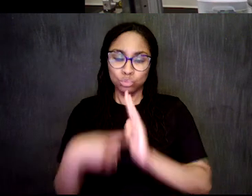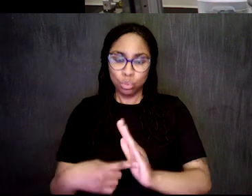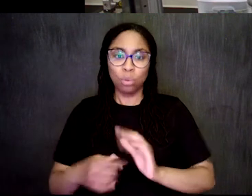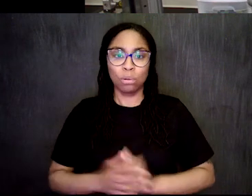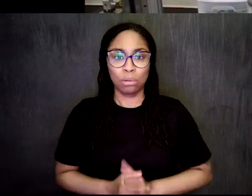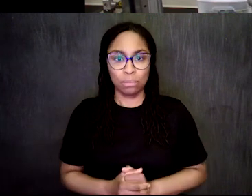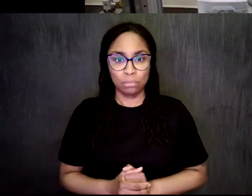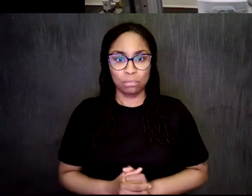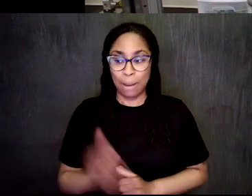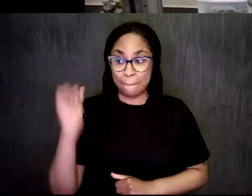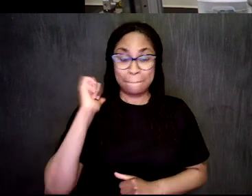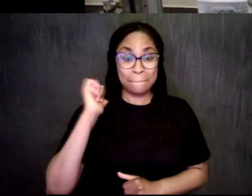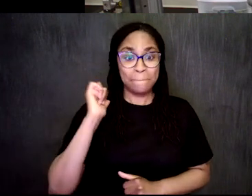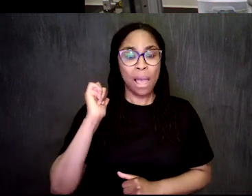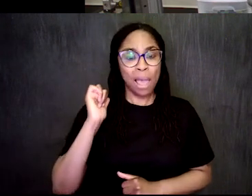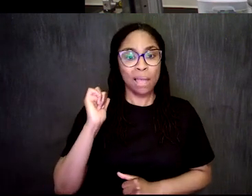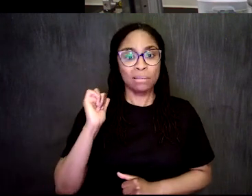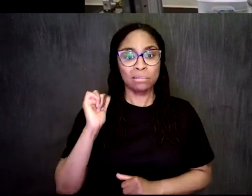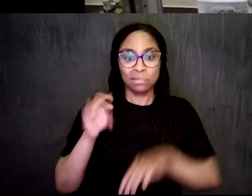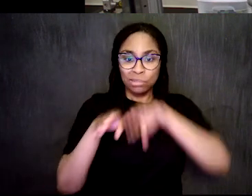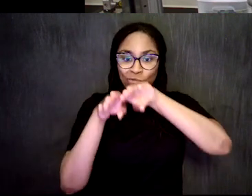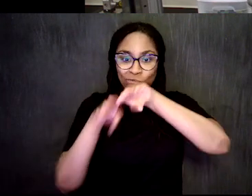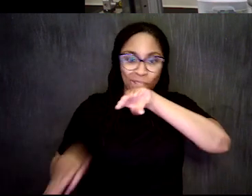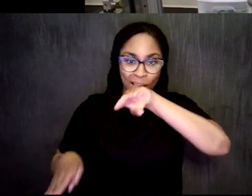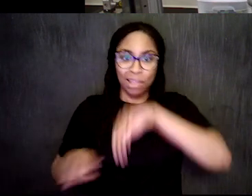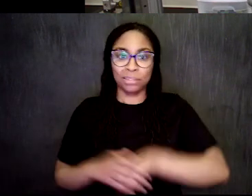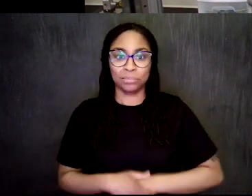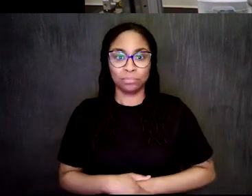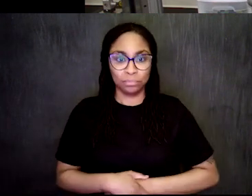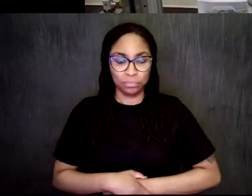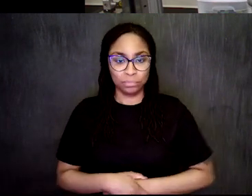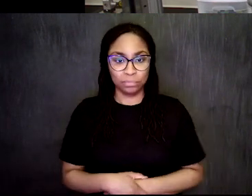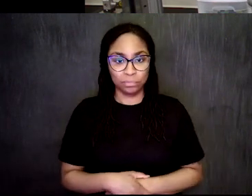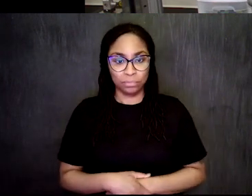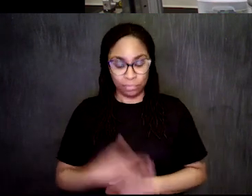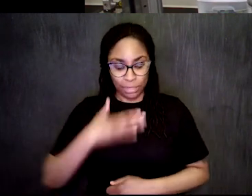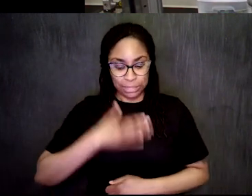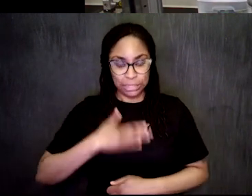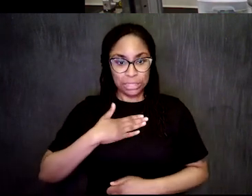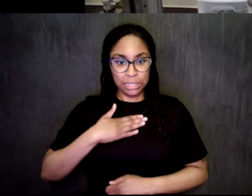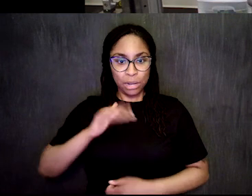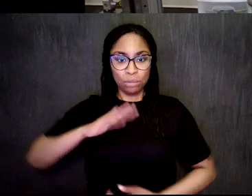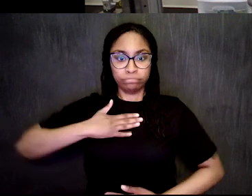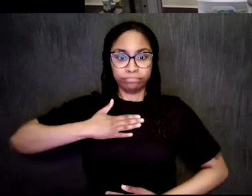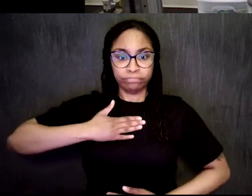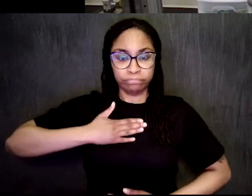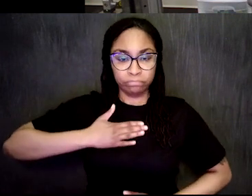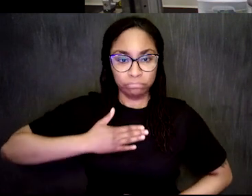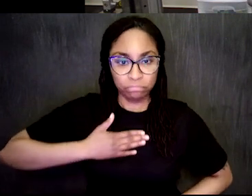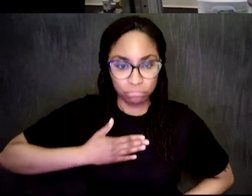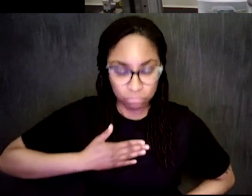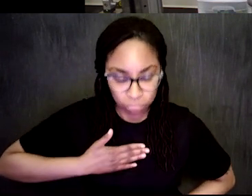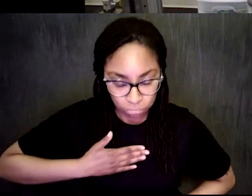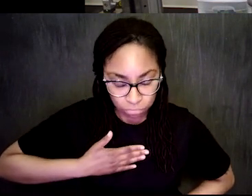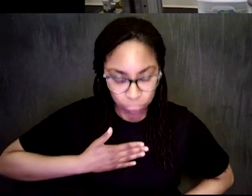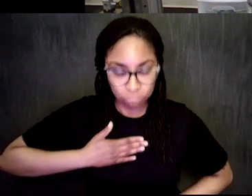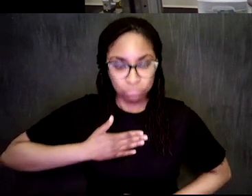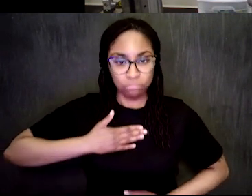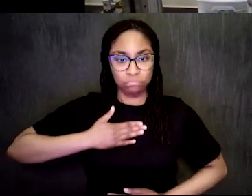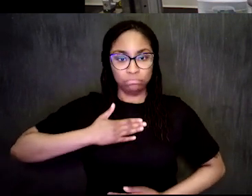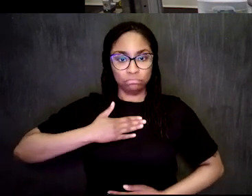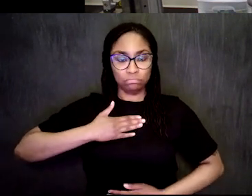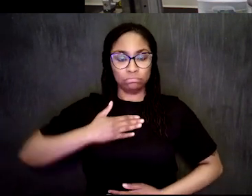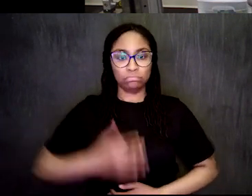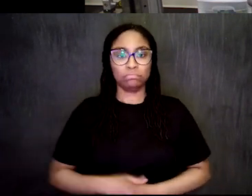going to demonstrate really quick. Try to keep your back flat, and try to touch the center of your chest to your